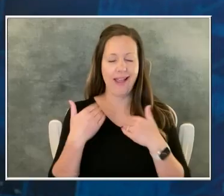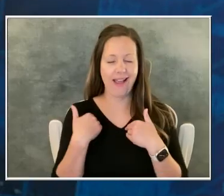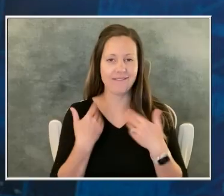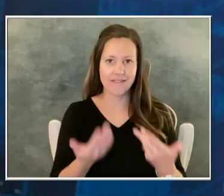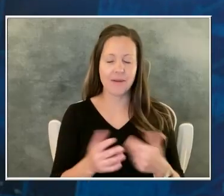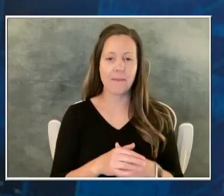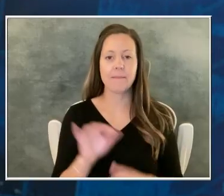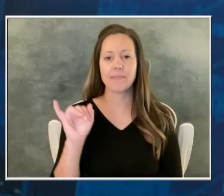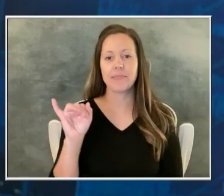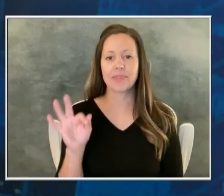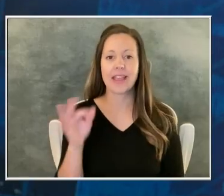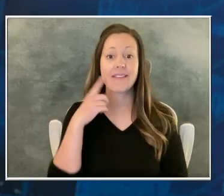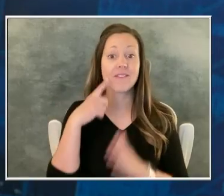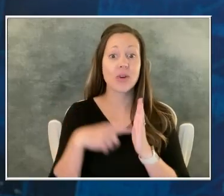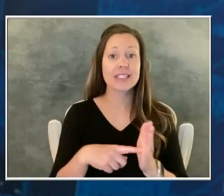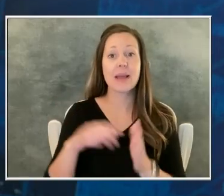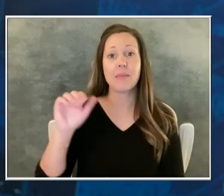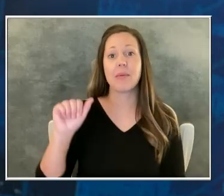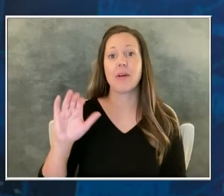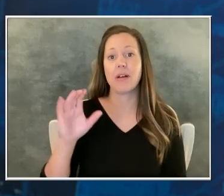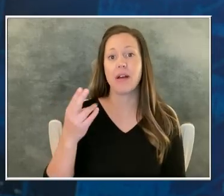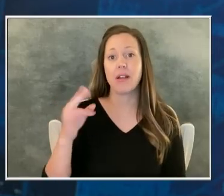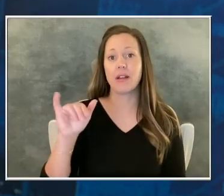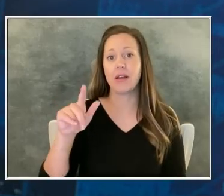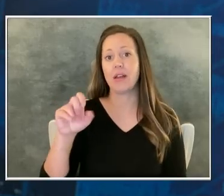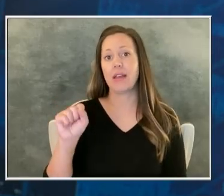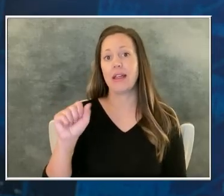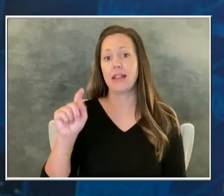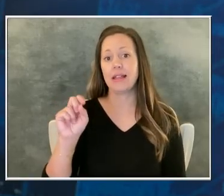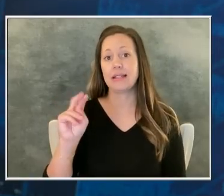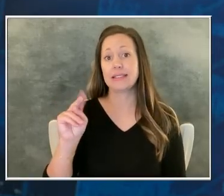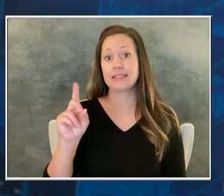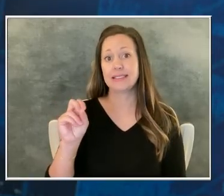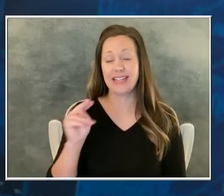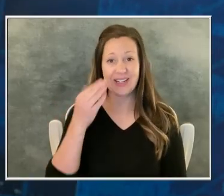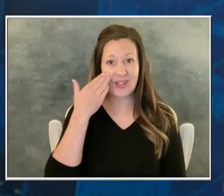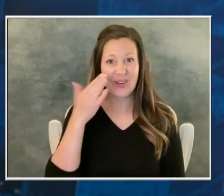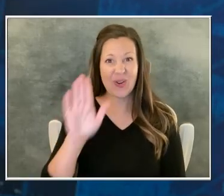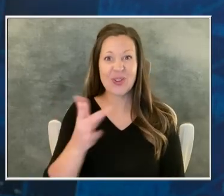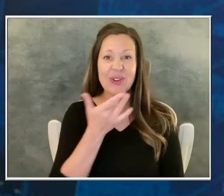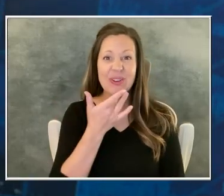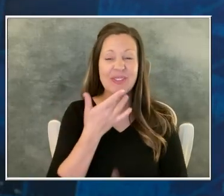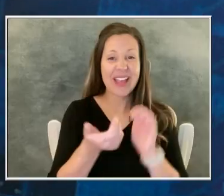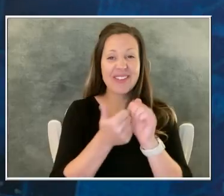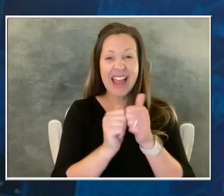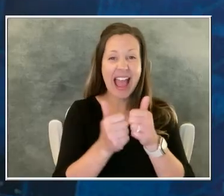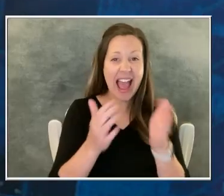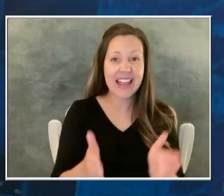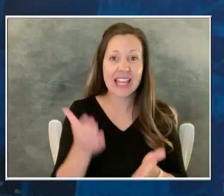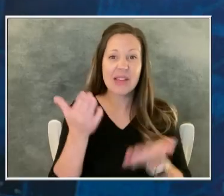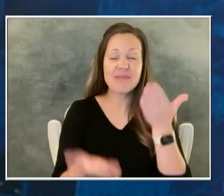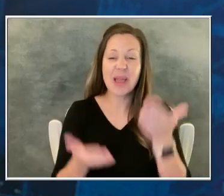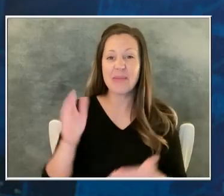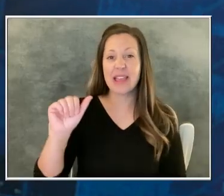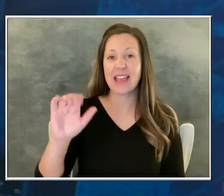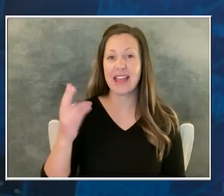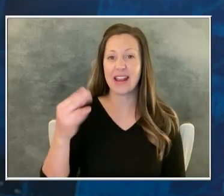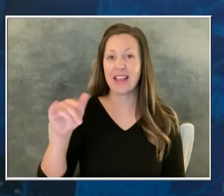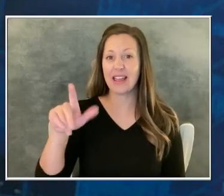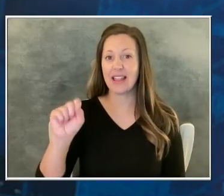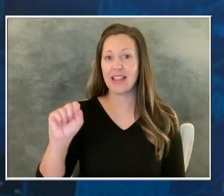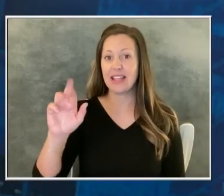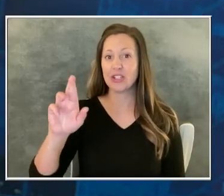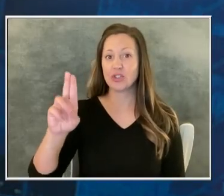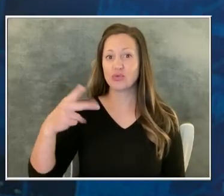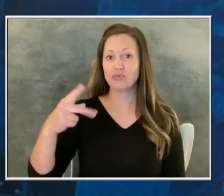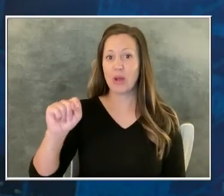you know, for example, Achilles tendon, if anybody's sports fans, you'll hear your favorite athlete might have had an Achilles rupture. And that's, you know, as you know, it's a